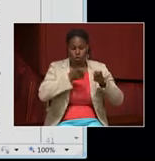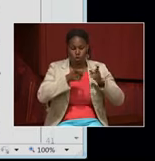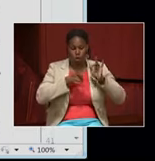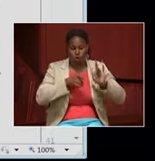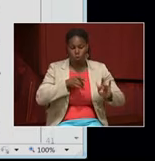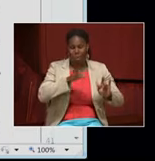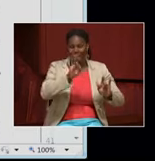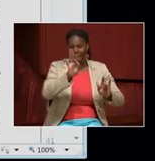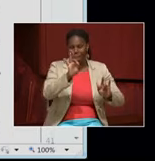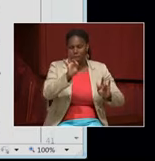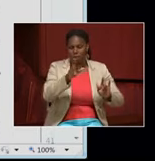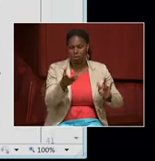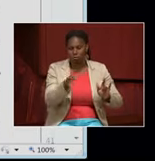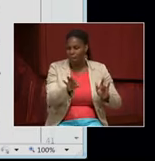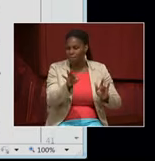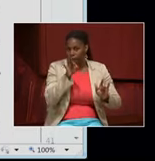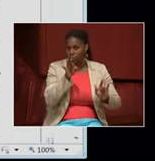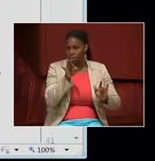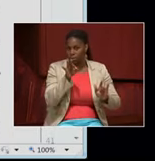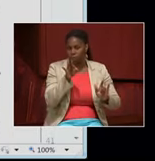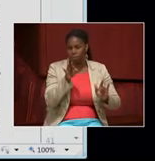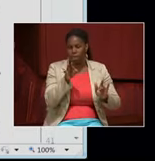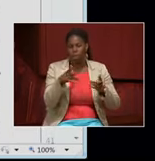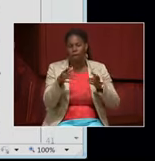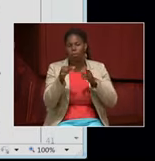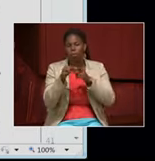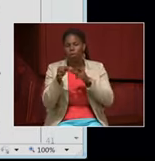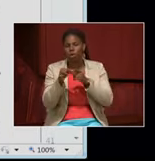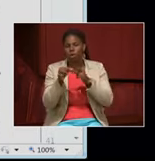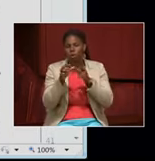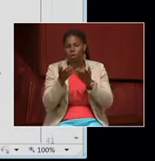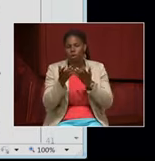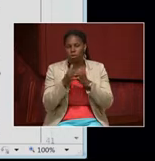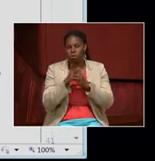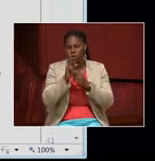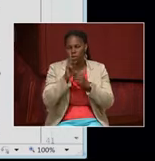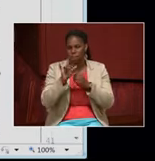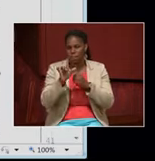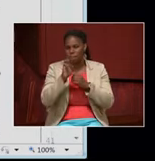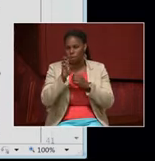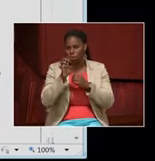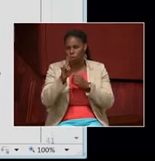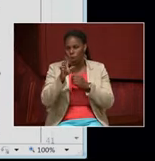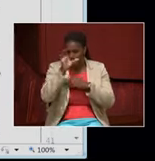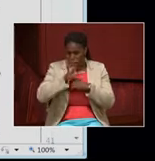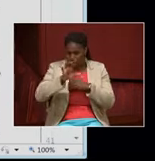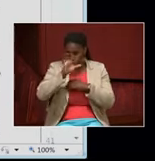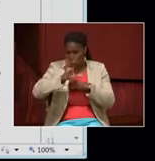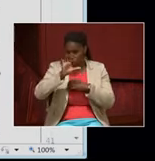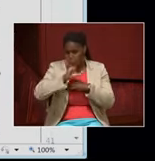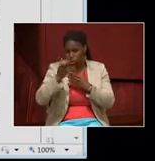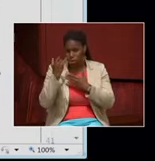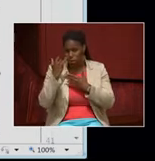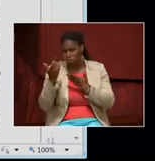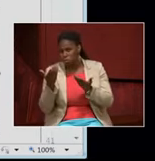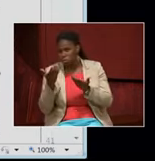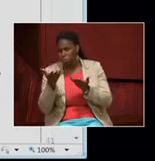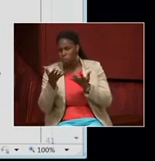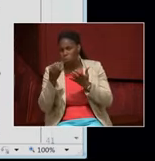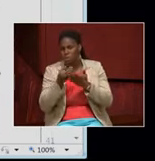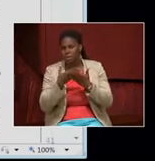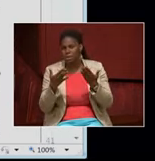F for find and put in your keyword in the find box that comes up, and then search that way. If you're just looking for something that